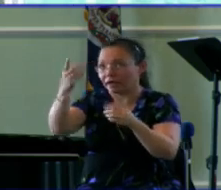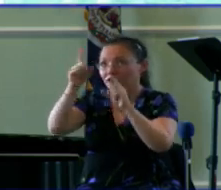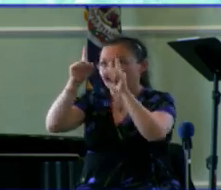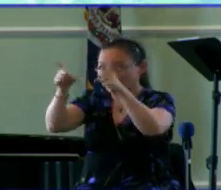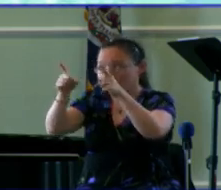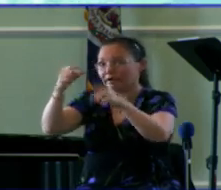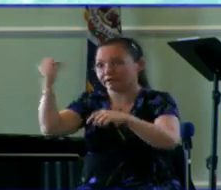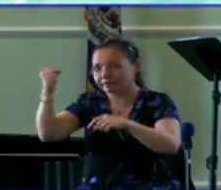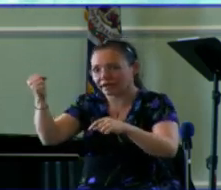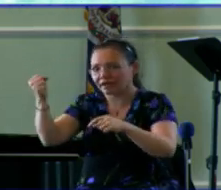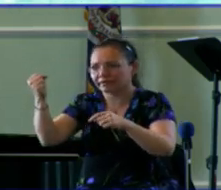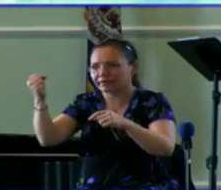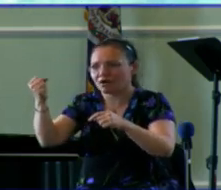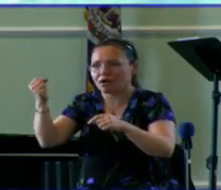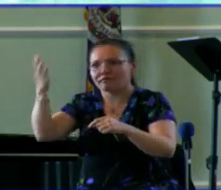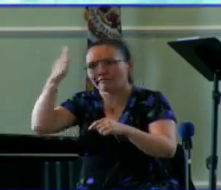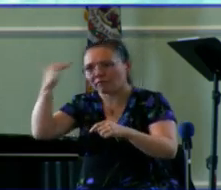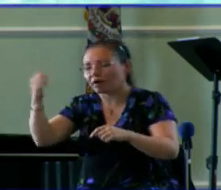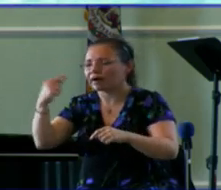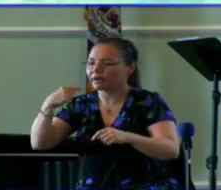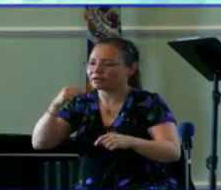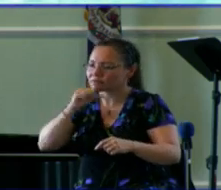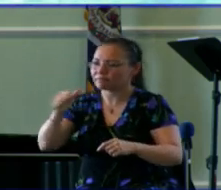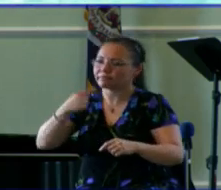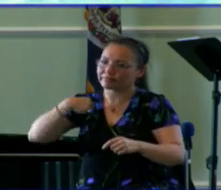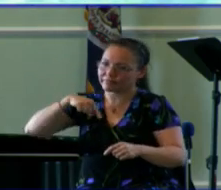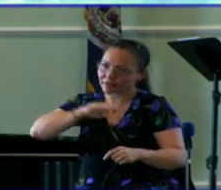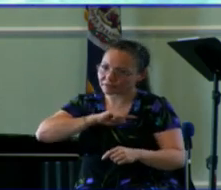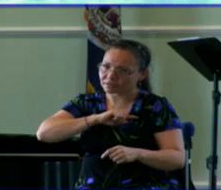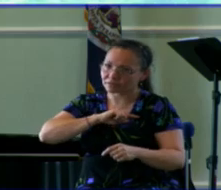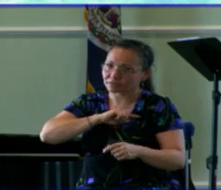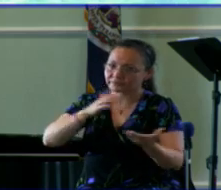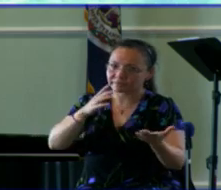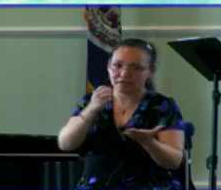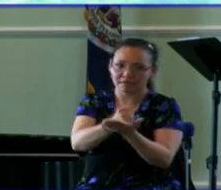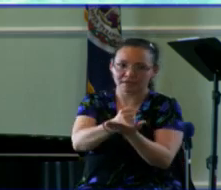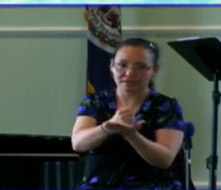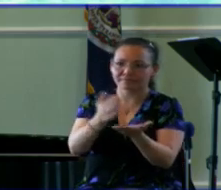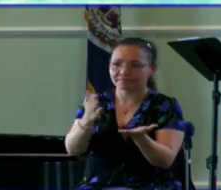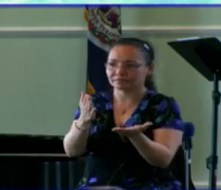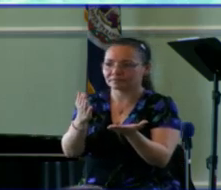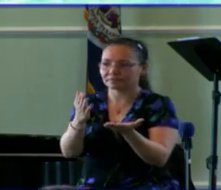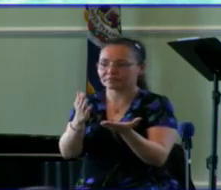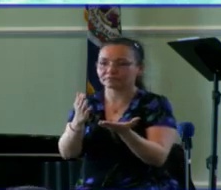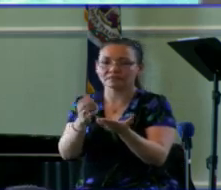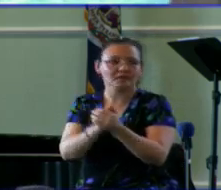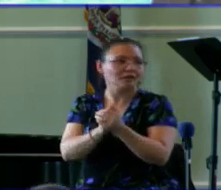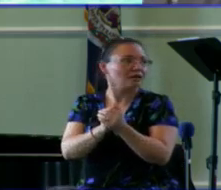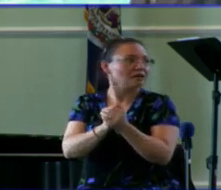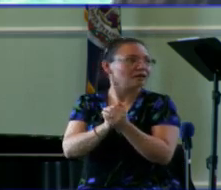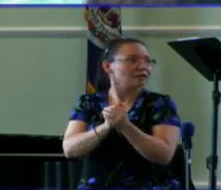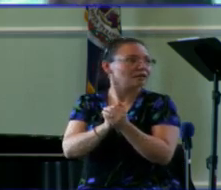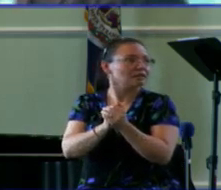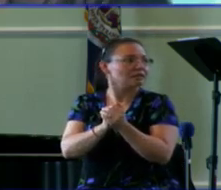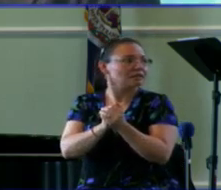Sabbath, why shouldn't we? Amen? There is a reason why Paul